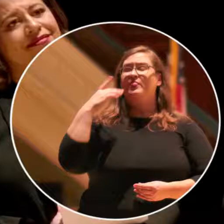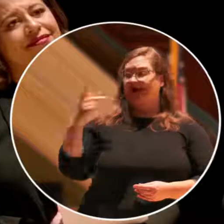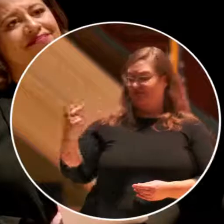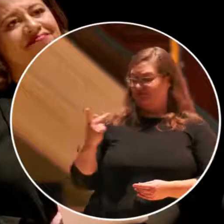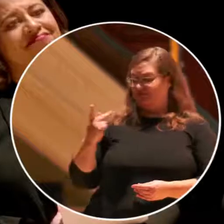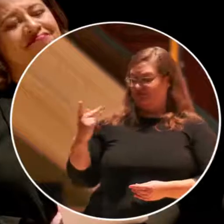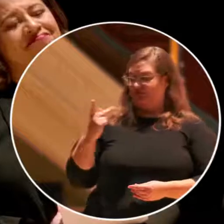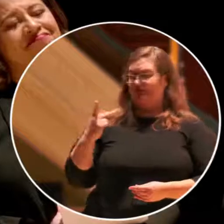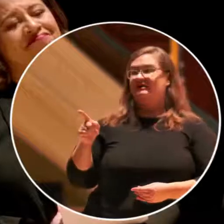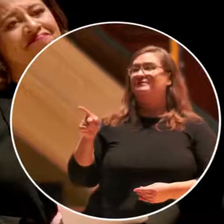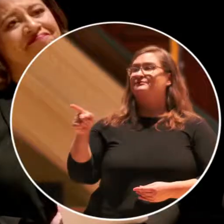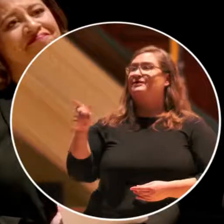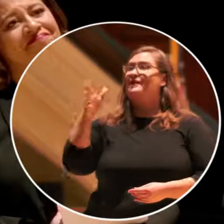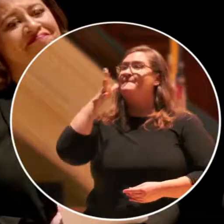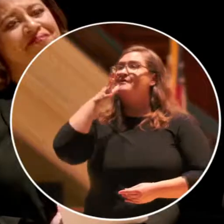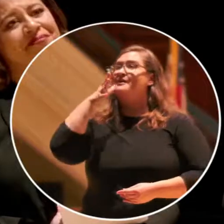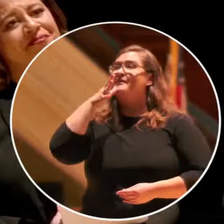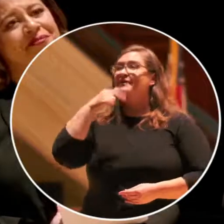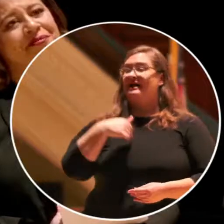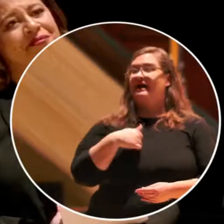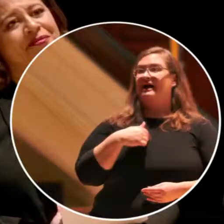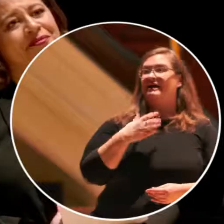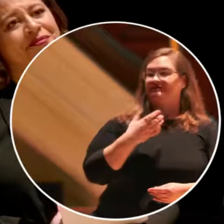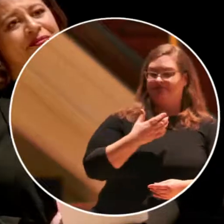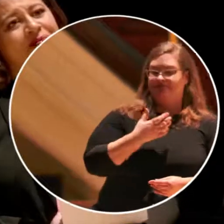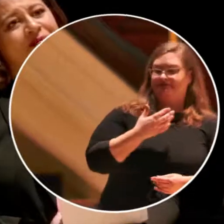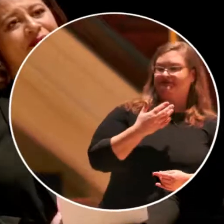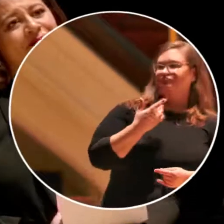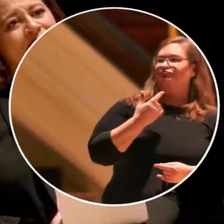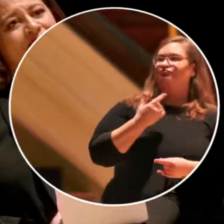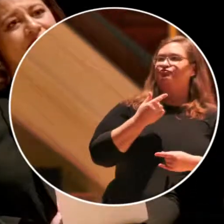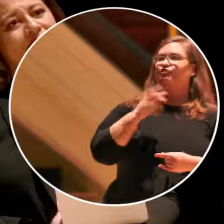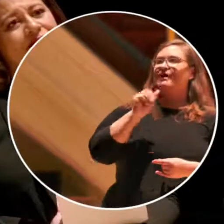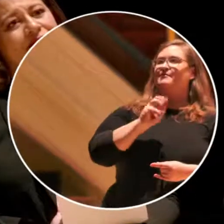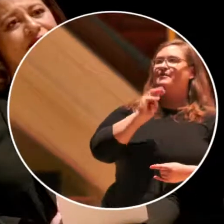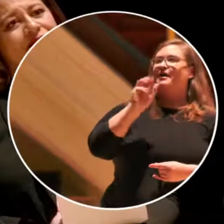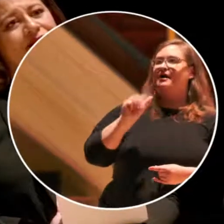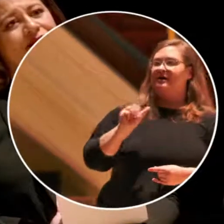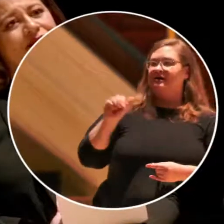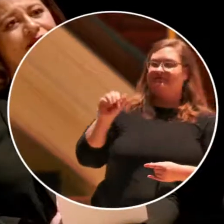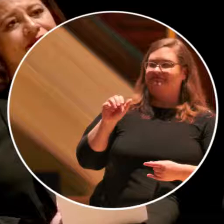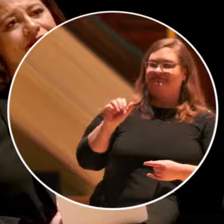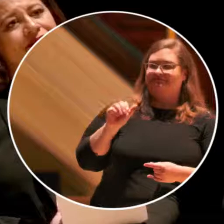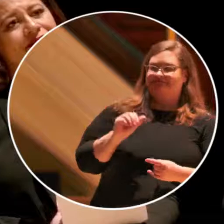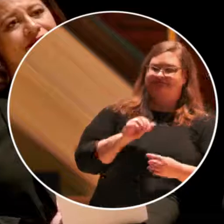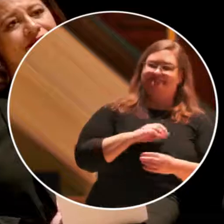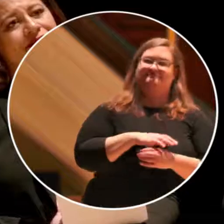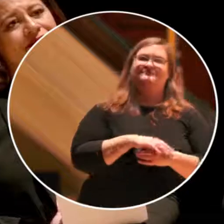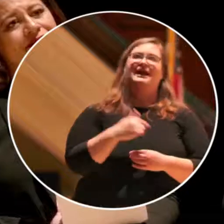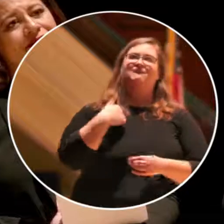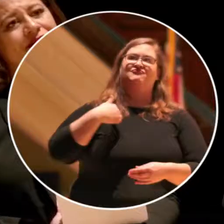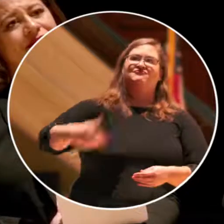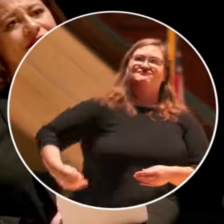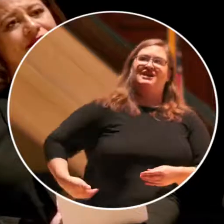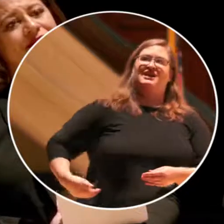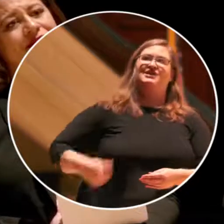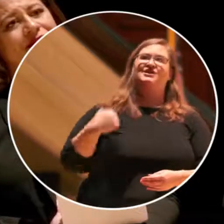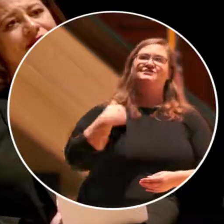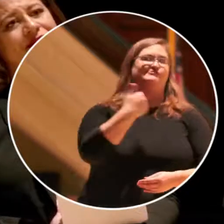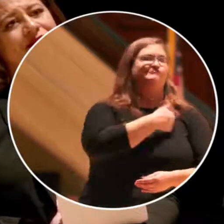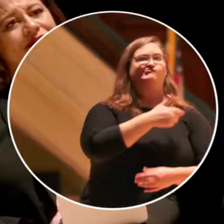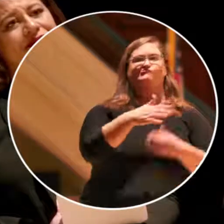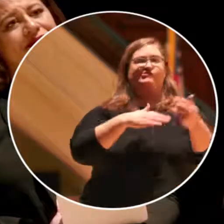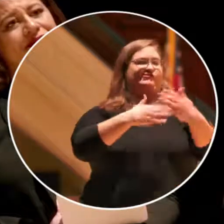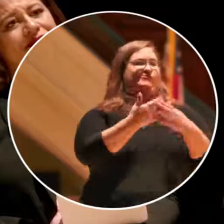Mama, who would teach us both to love the Lord and to remind us that no matter what the world would throw